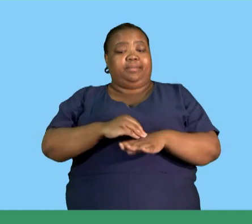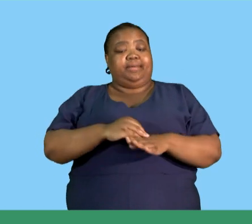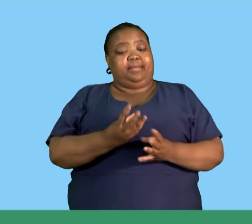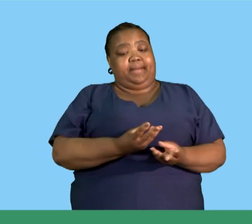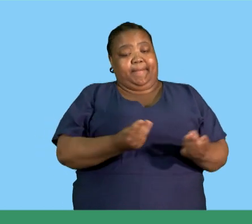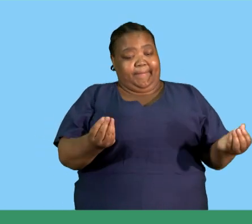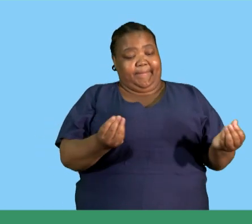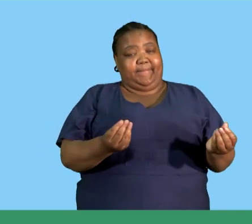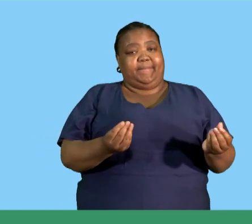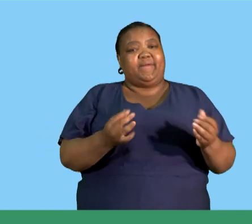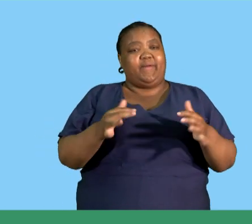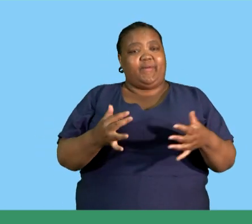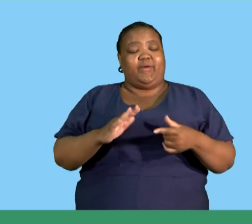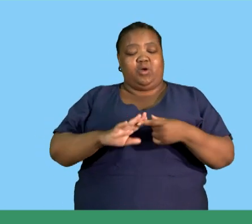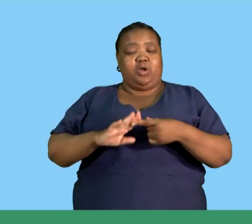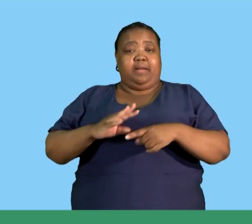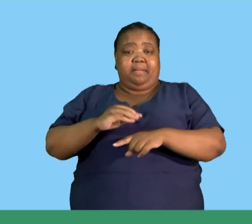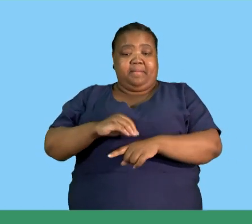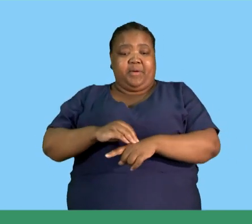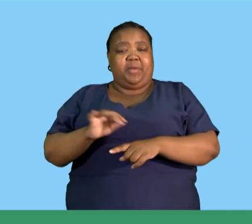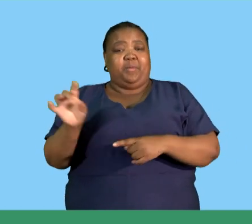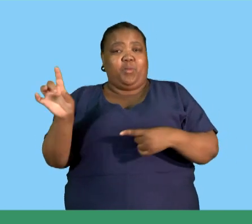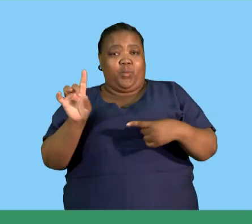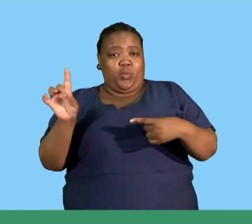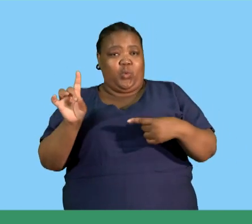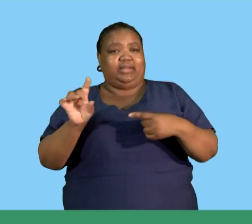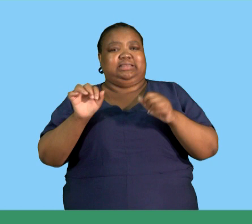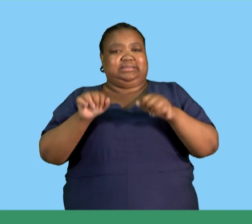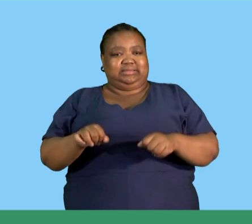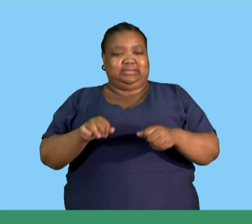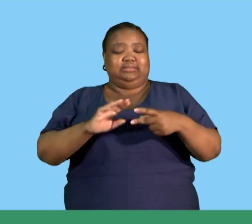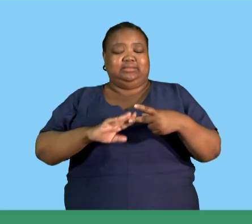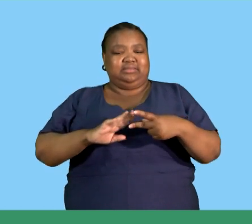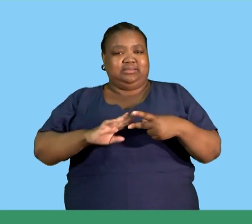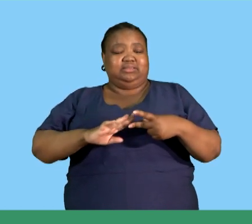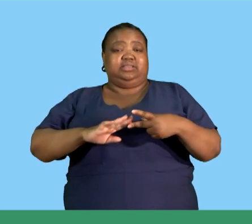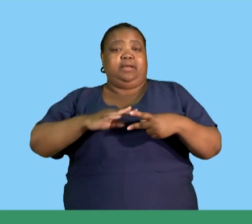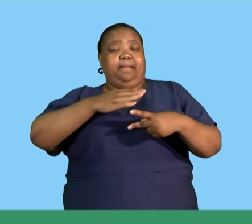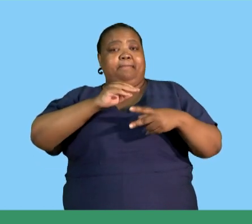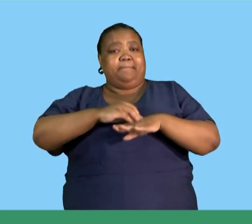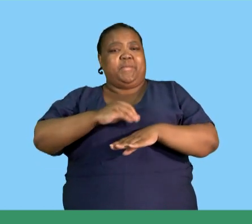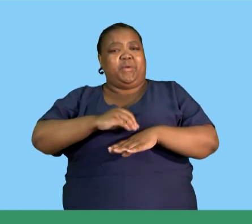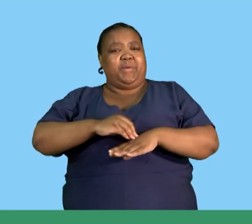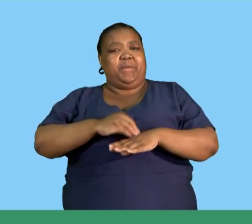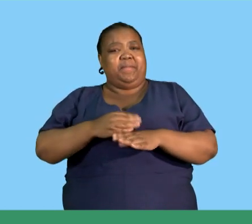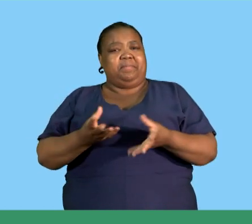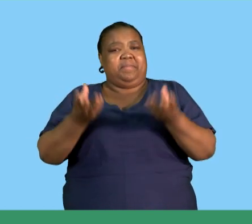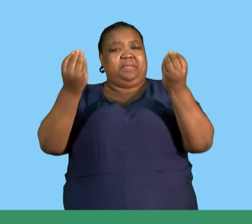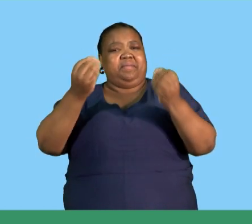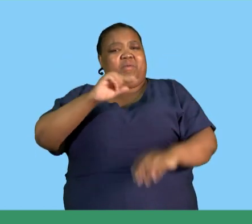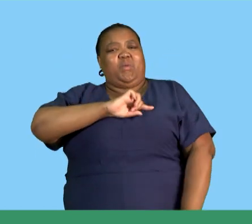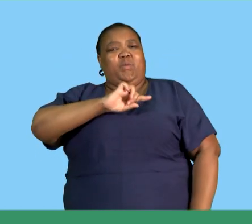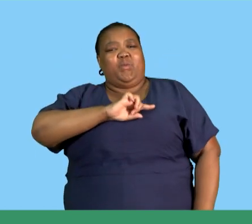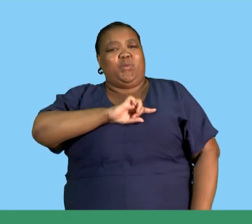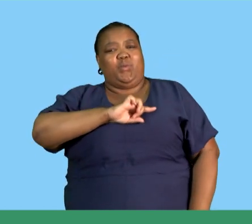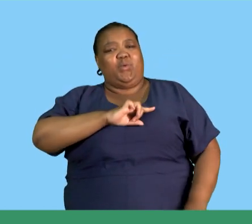problem, we need to define the problem, and in our definition, we need to state the possible causes of the problem. What really causes this problem? So